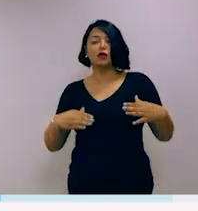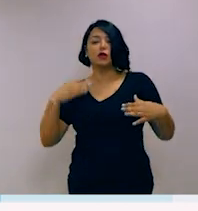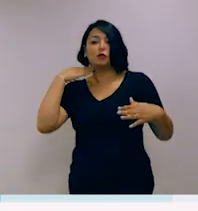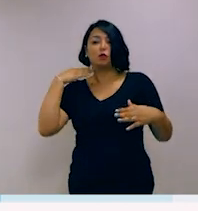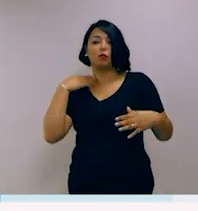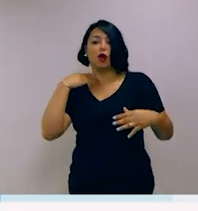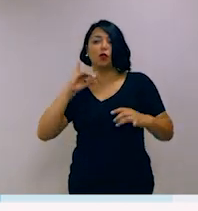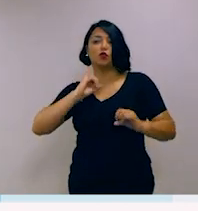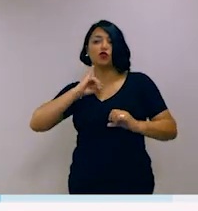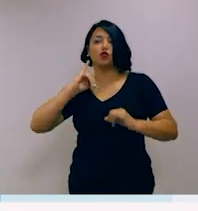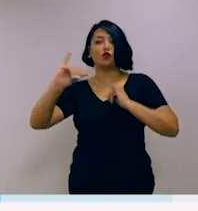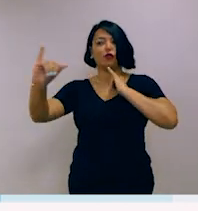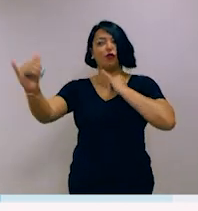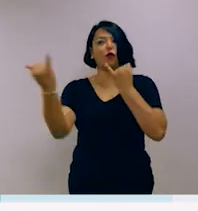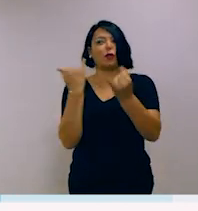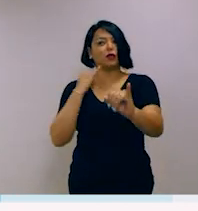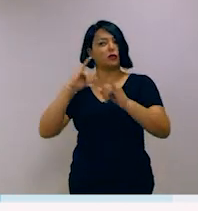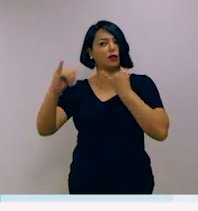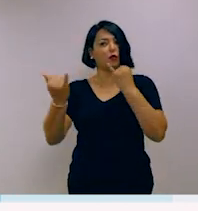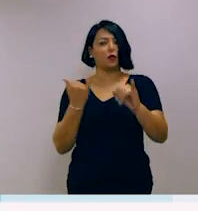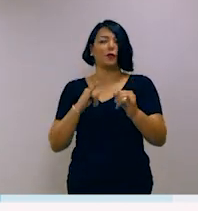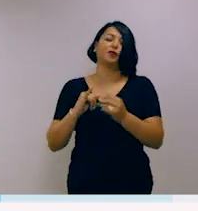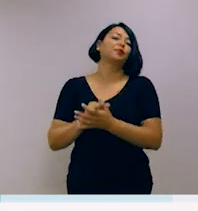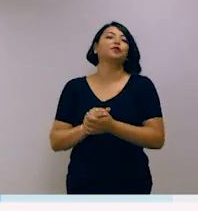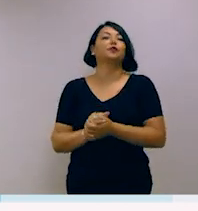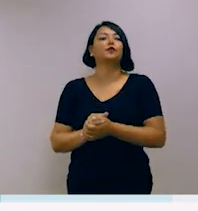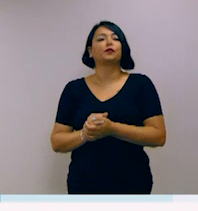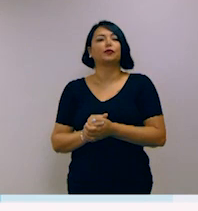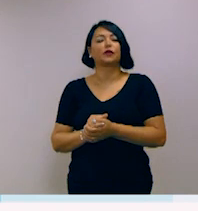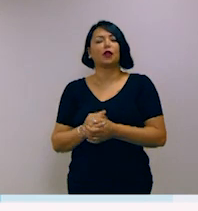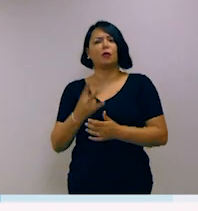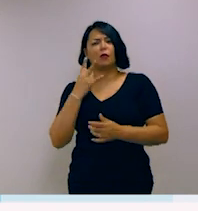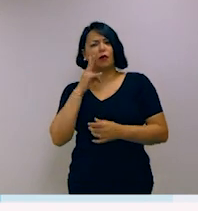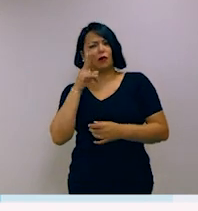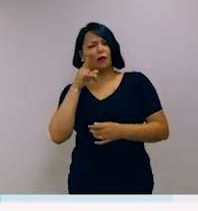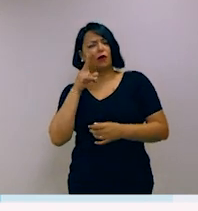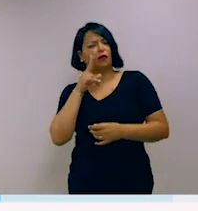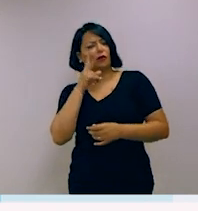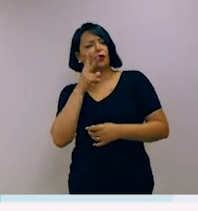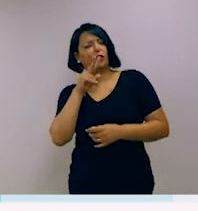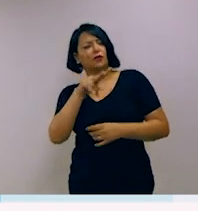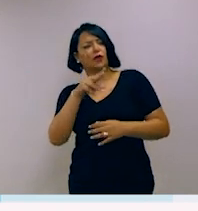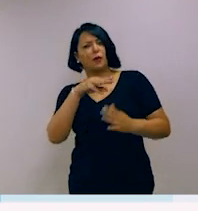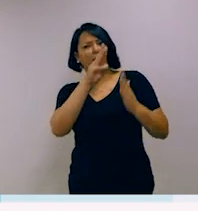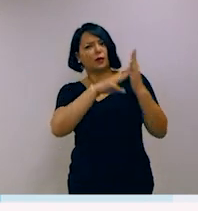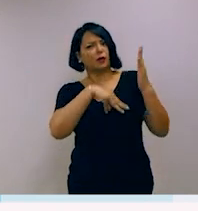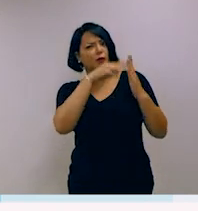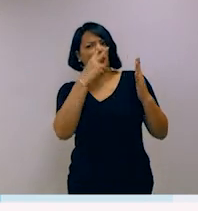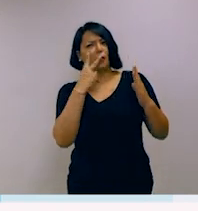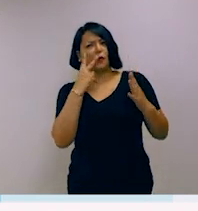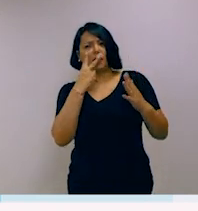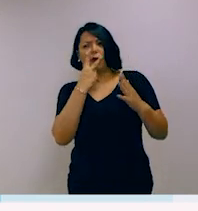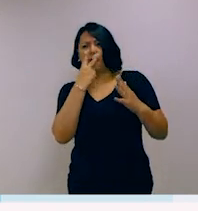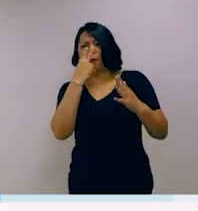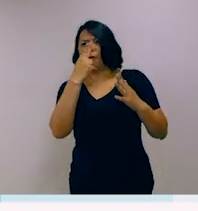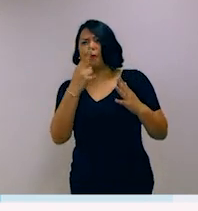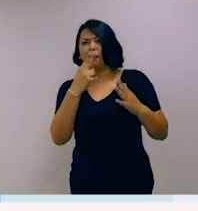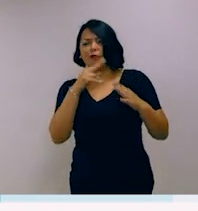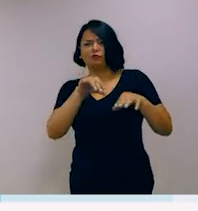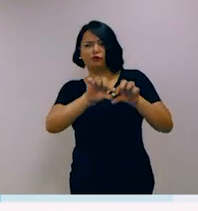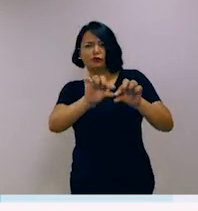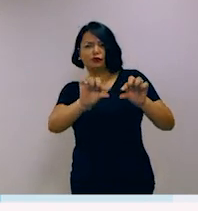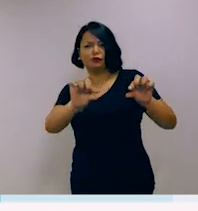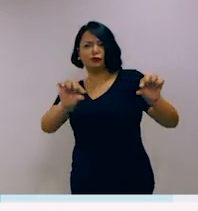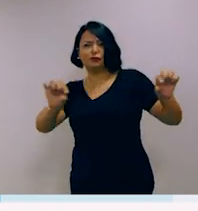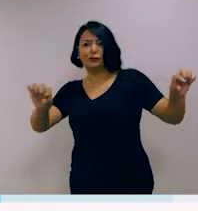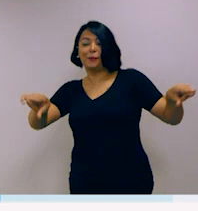large databases. So this methodology, even though it seems very linear, the phases,